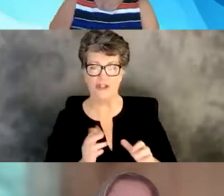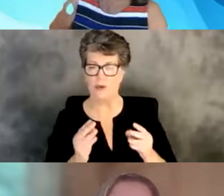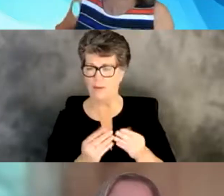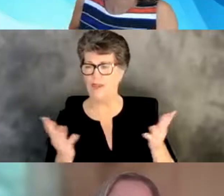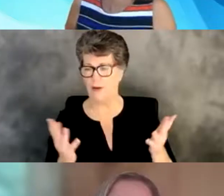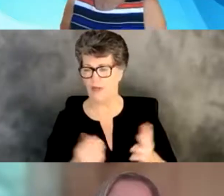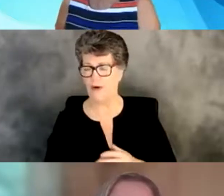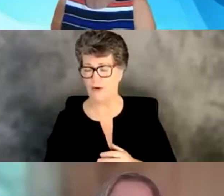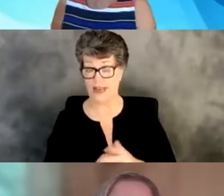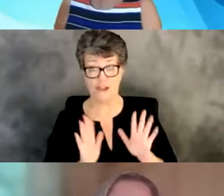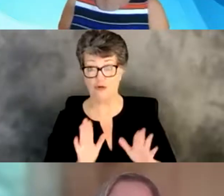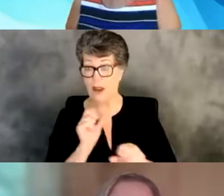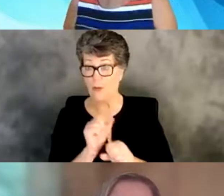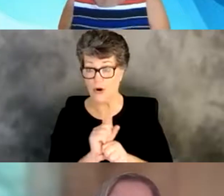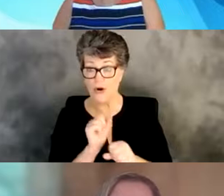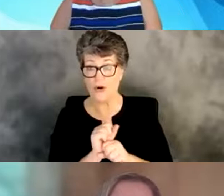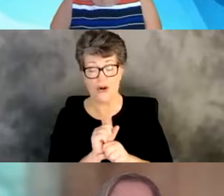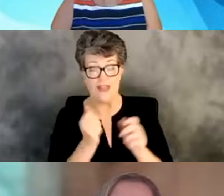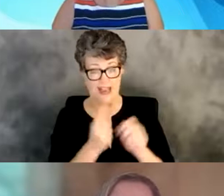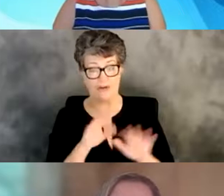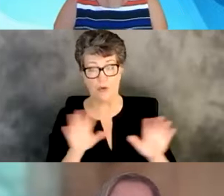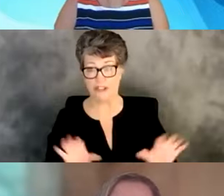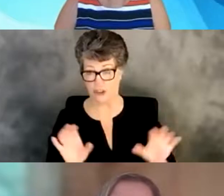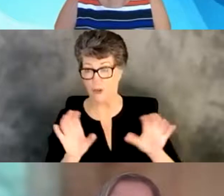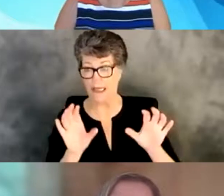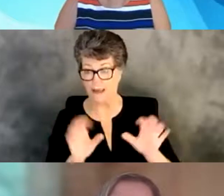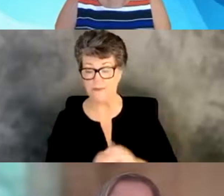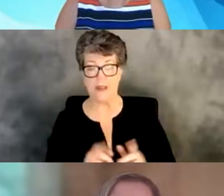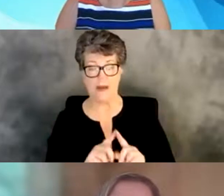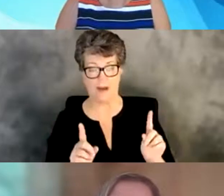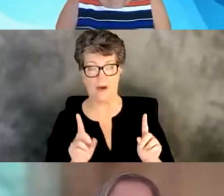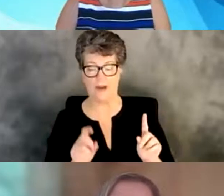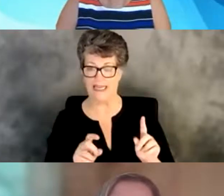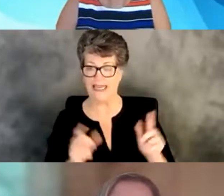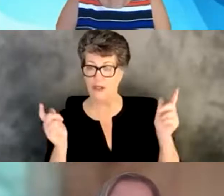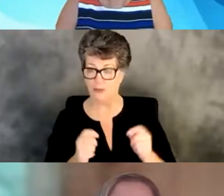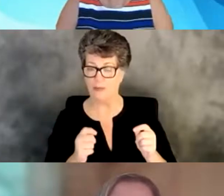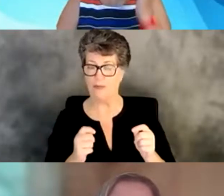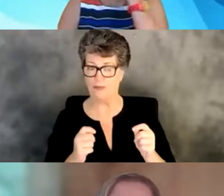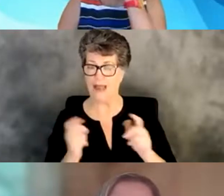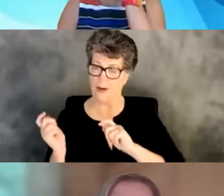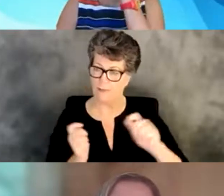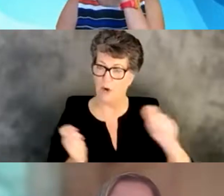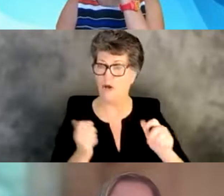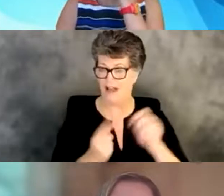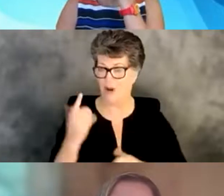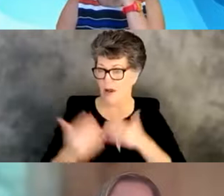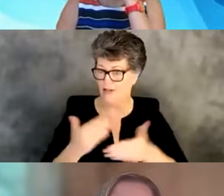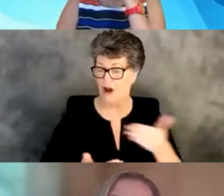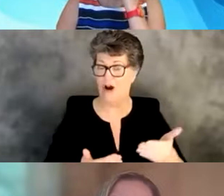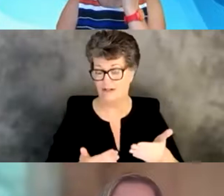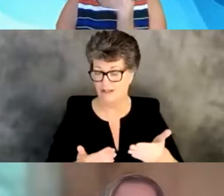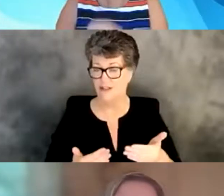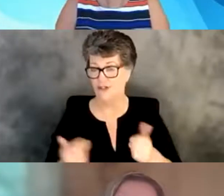there. It's great work that everyone is doing, but we need to pull everyone along. All boats need to rise on this,